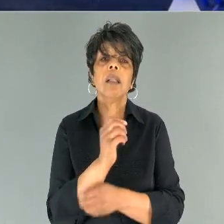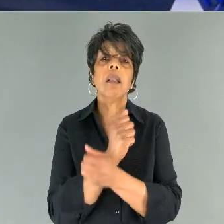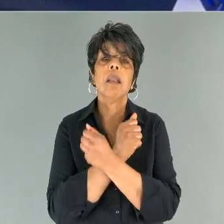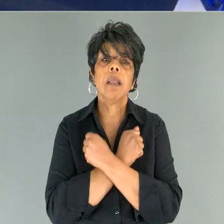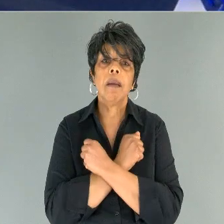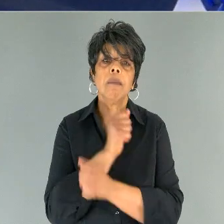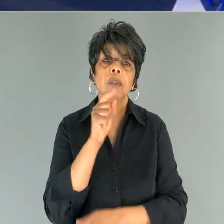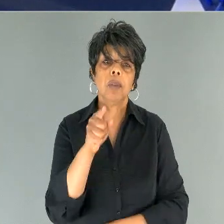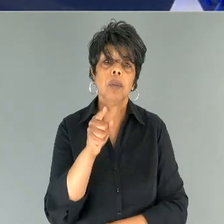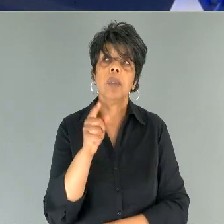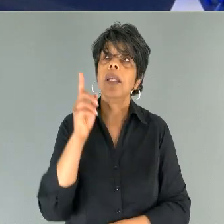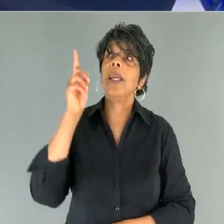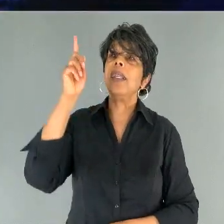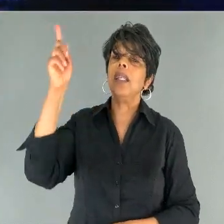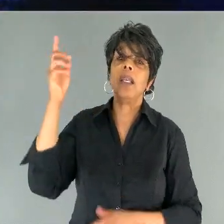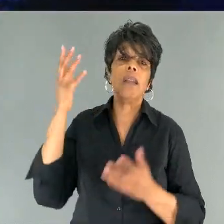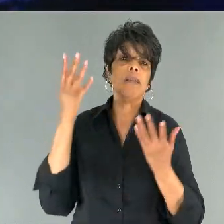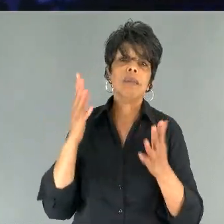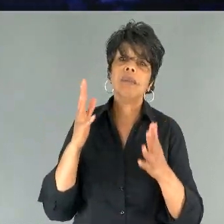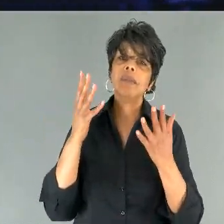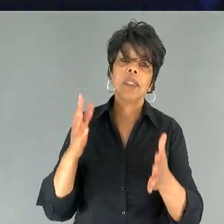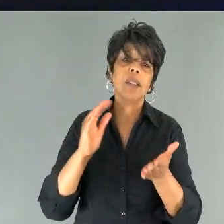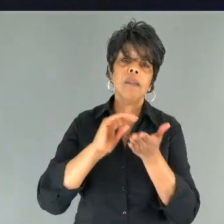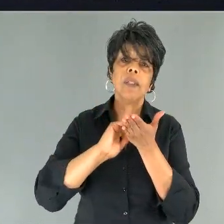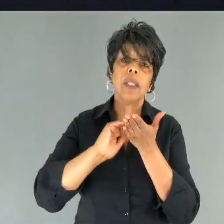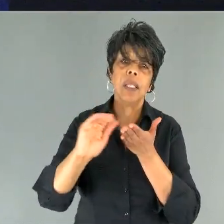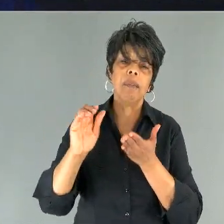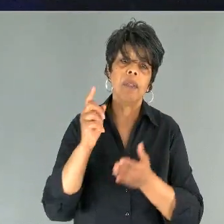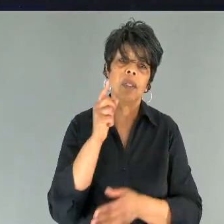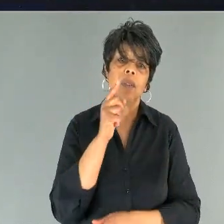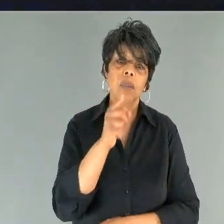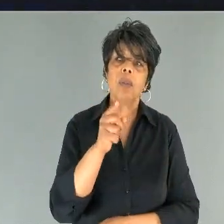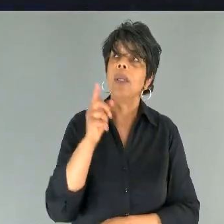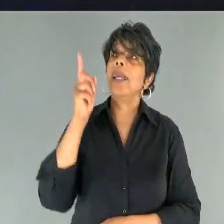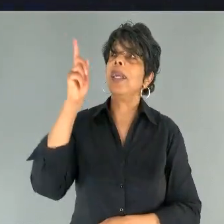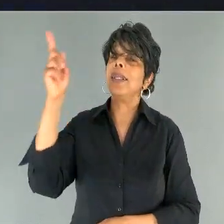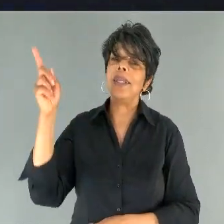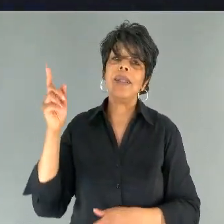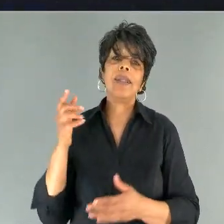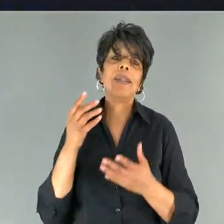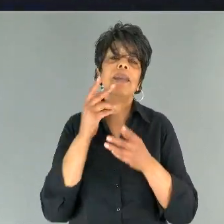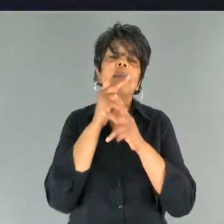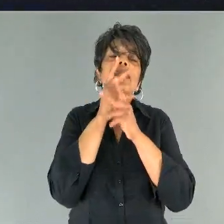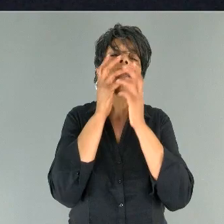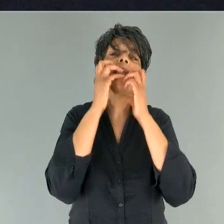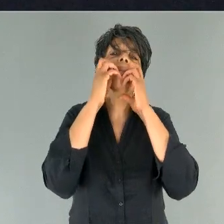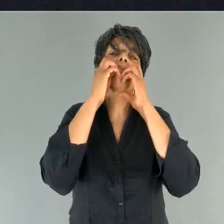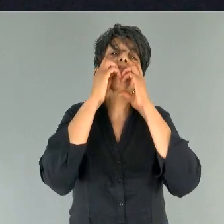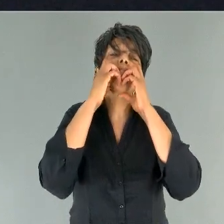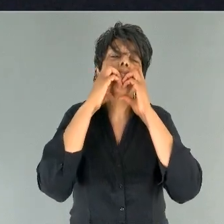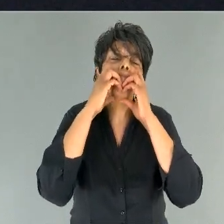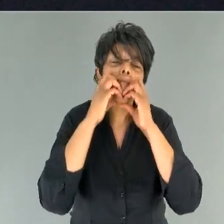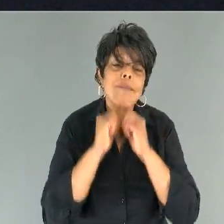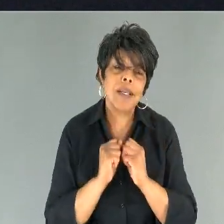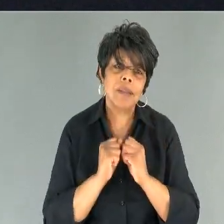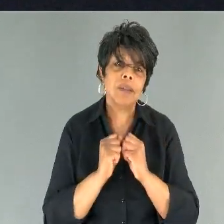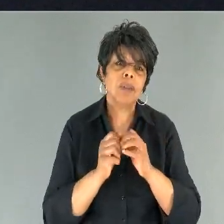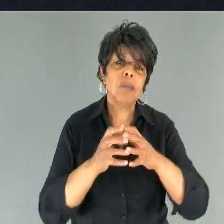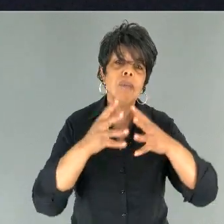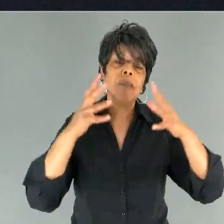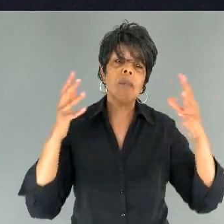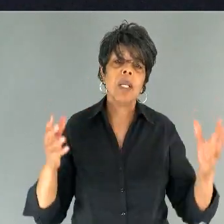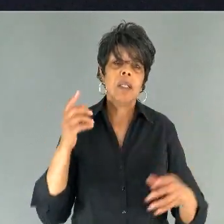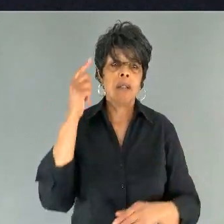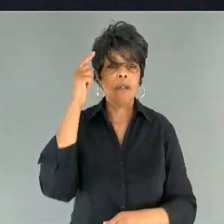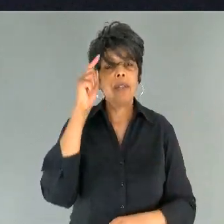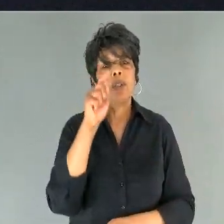forgiven you. And he cares so much about you.